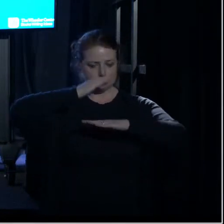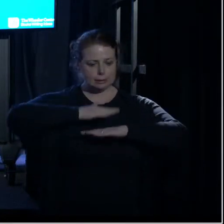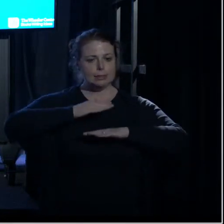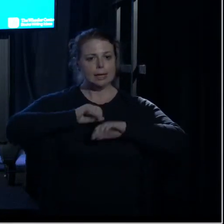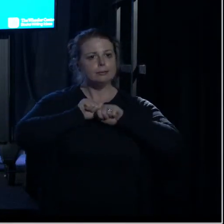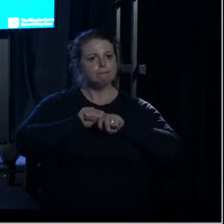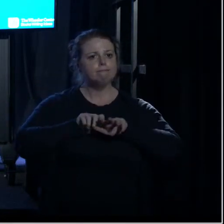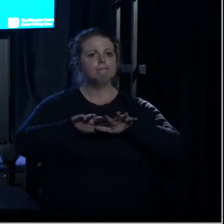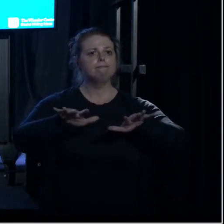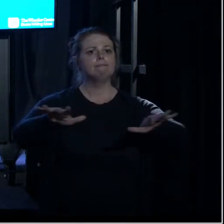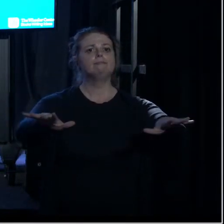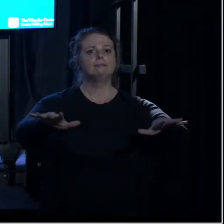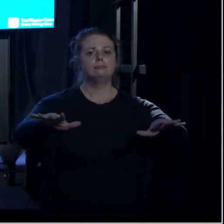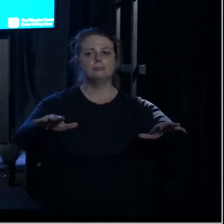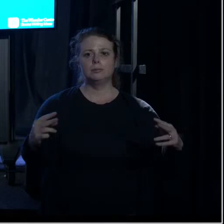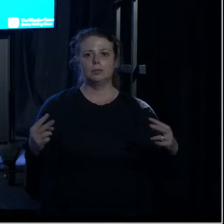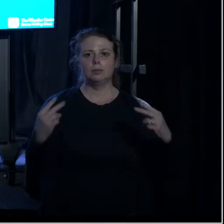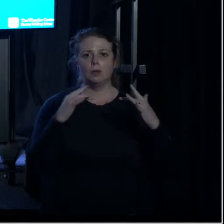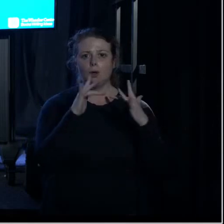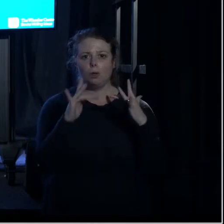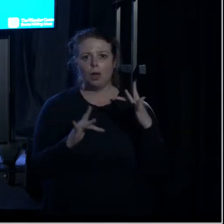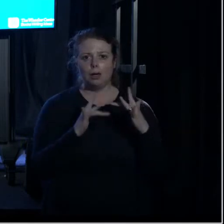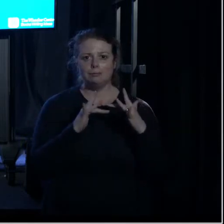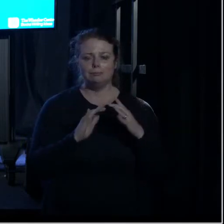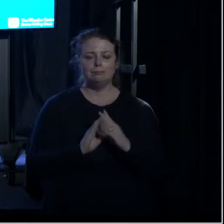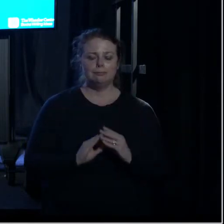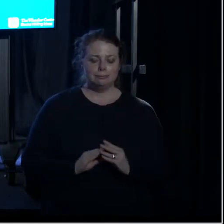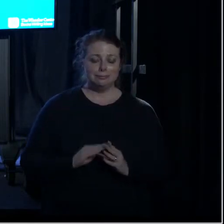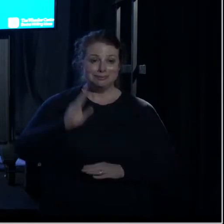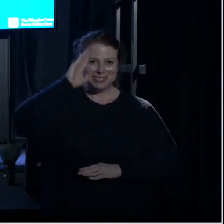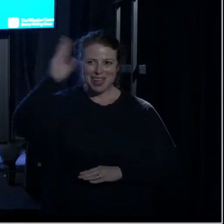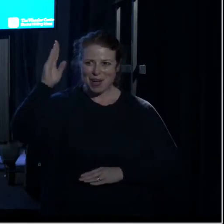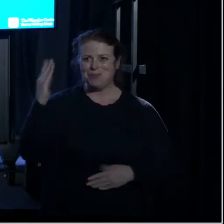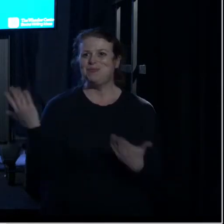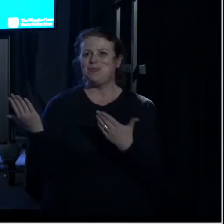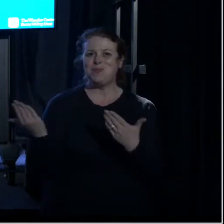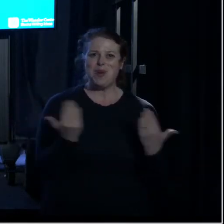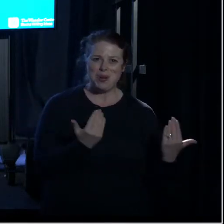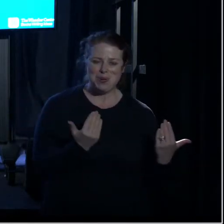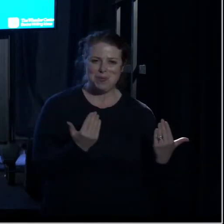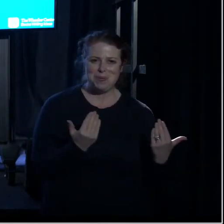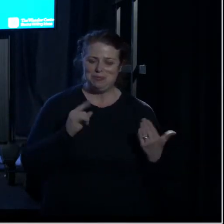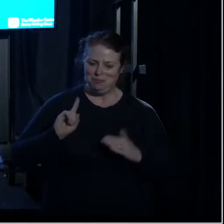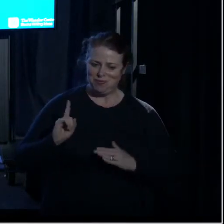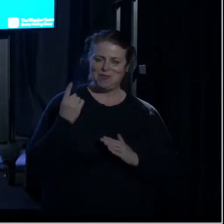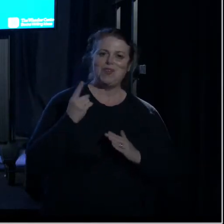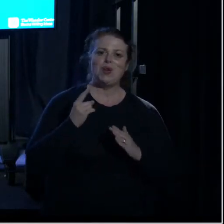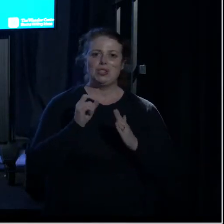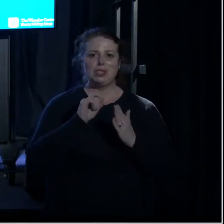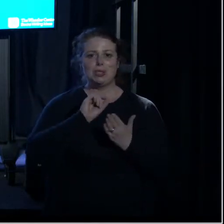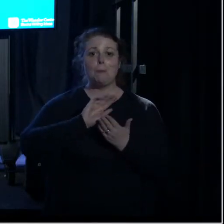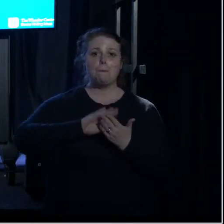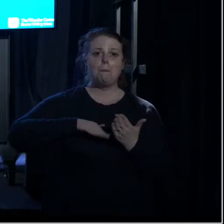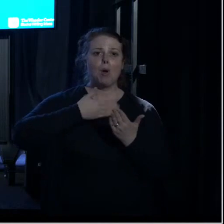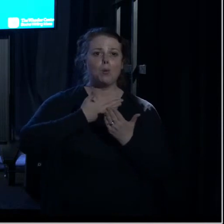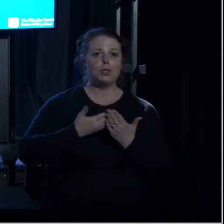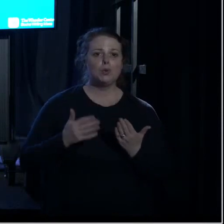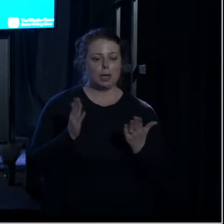broadcast reaches. Hi, and welcome to the inaugural Poetry Month